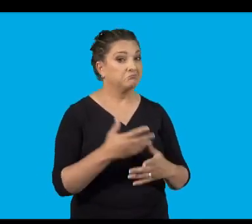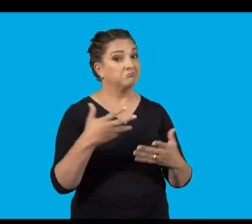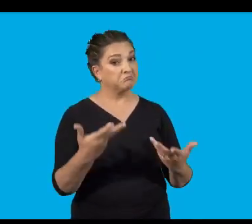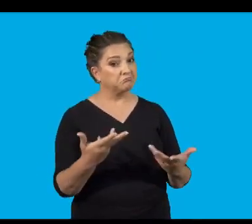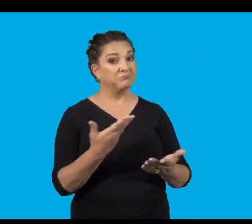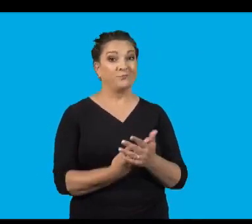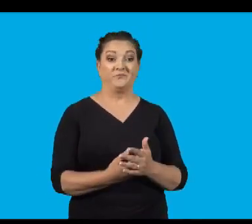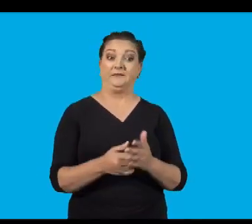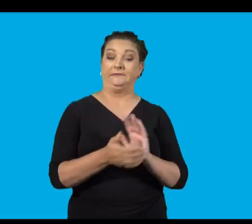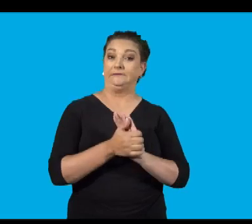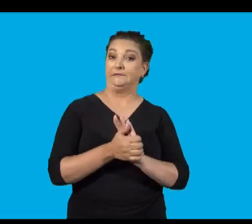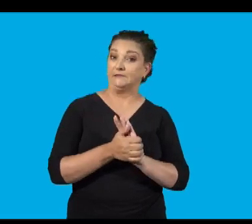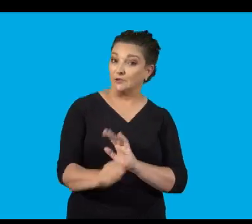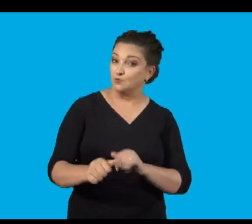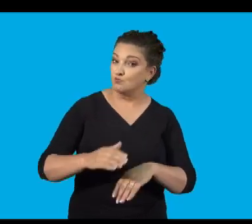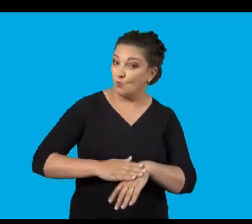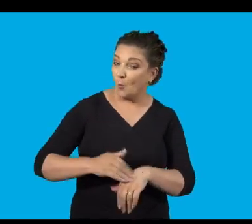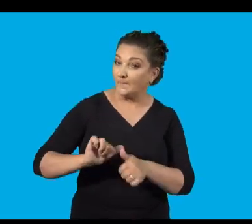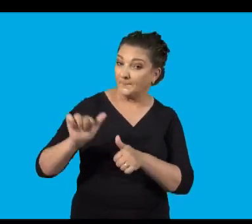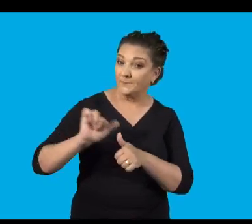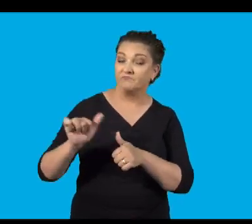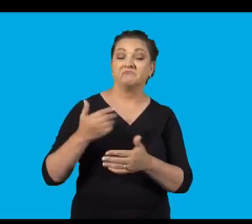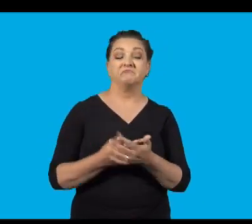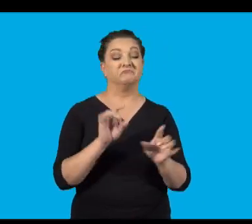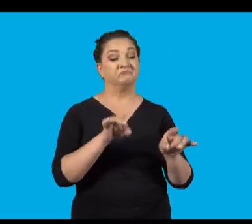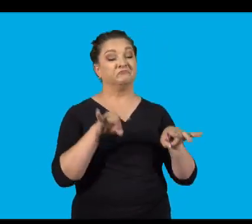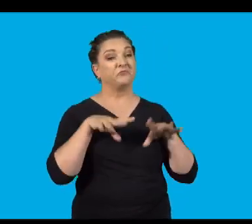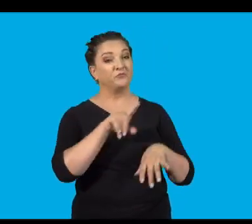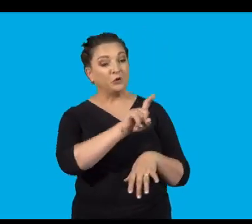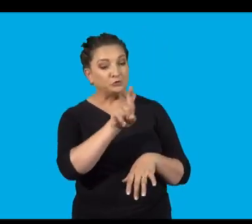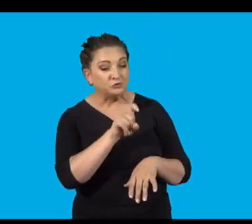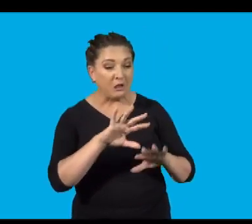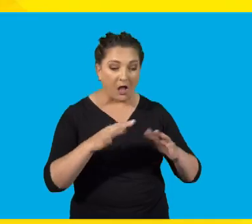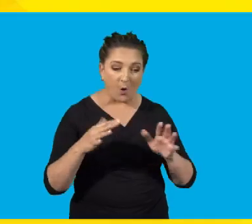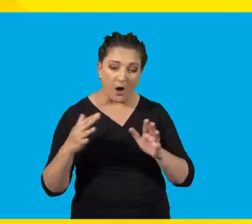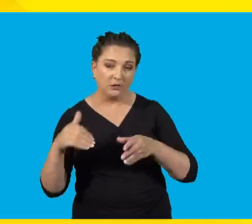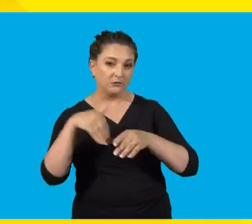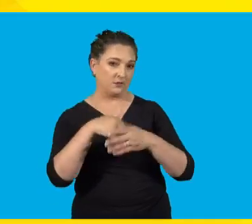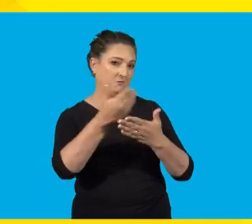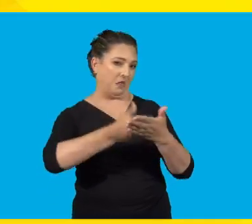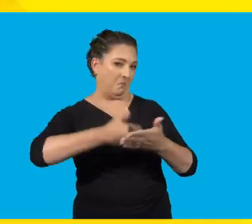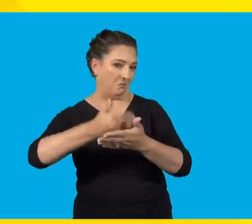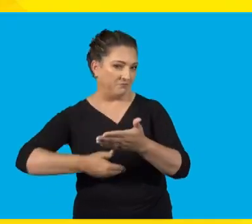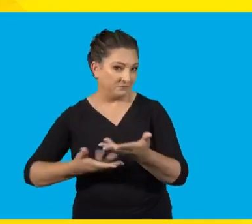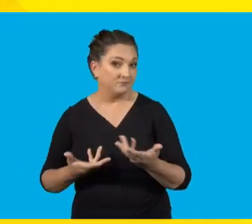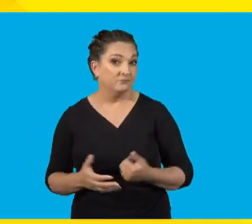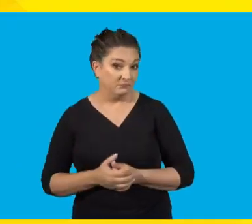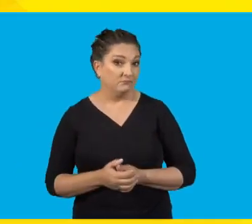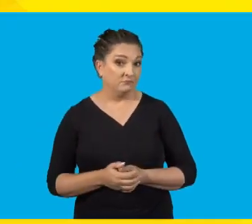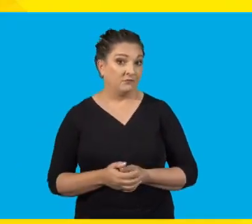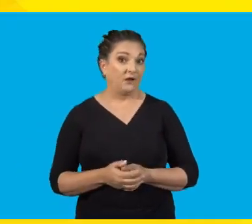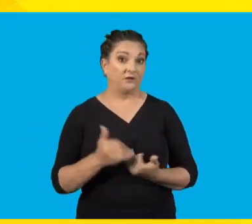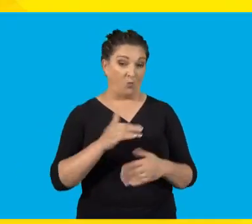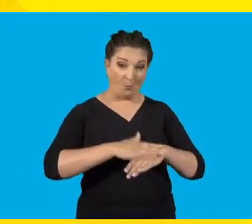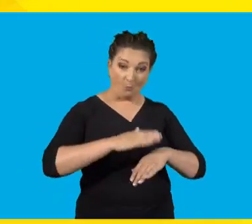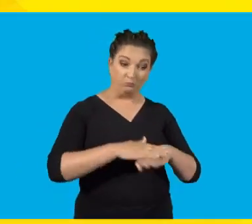the more you hone the skill, all right? The more you become used to the exam questions, how they are stated in the question paper, and